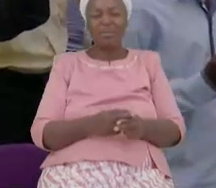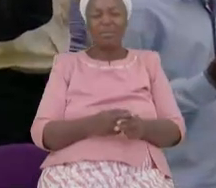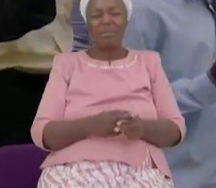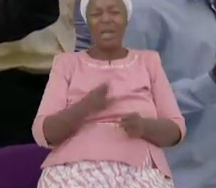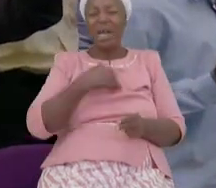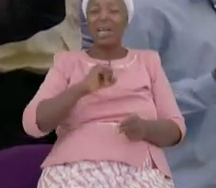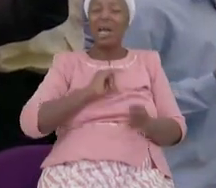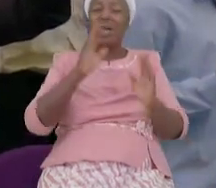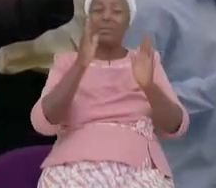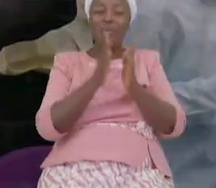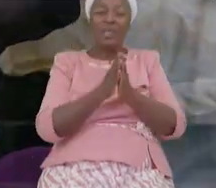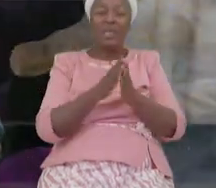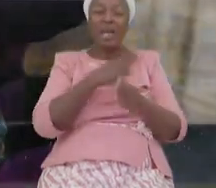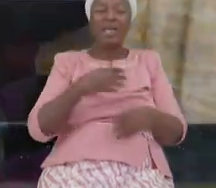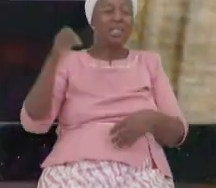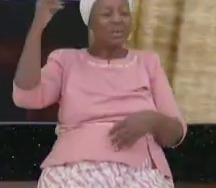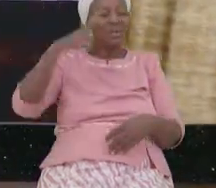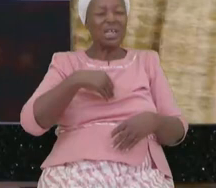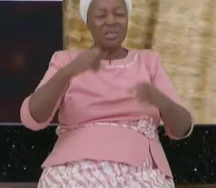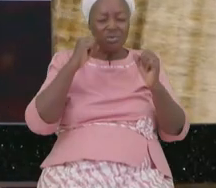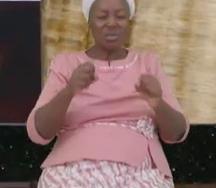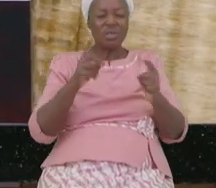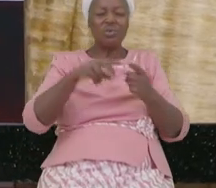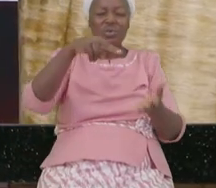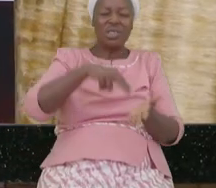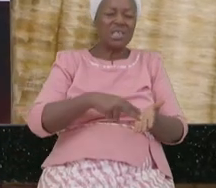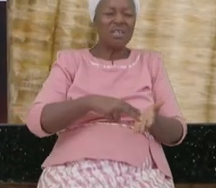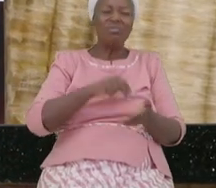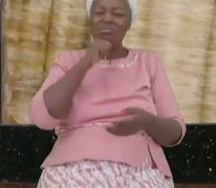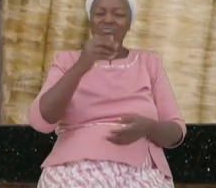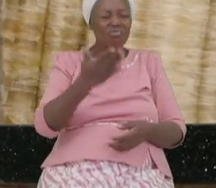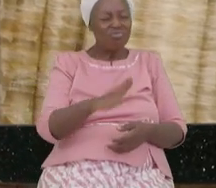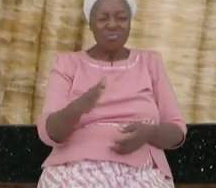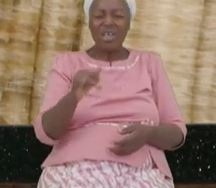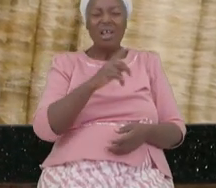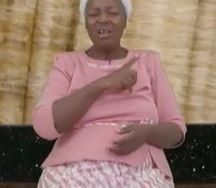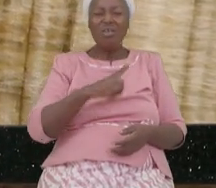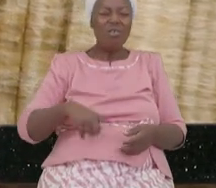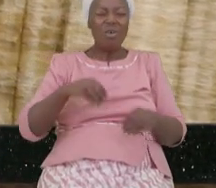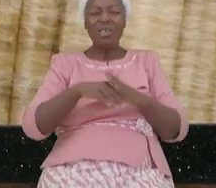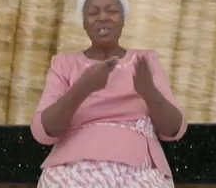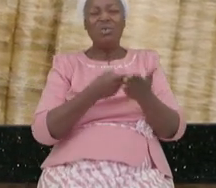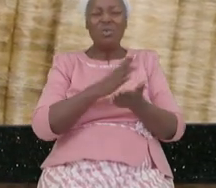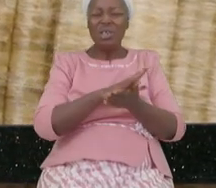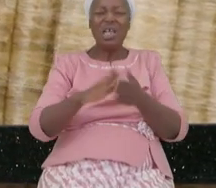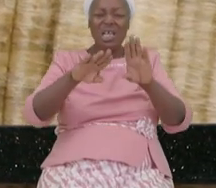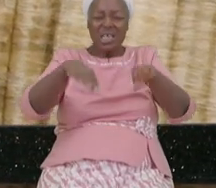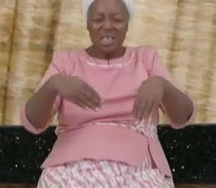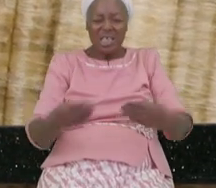the grace and the strength to stand uncompromisingly in holiness,